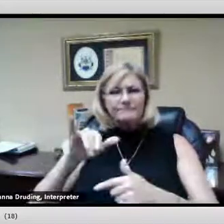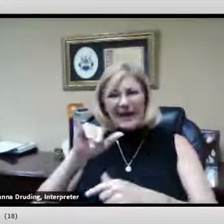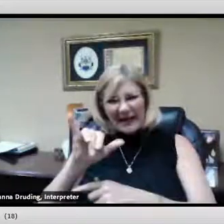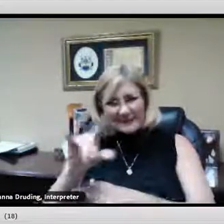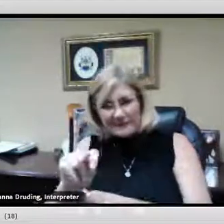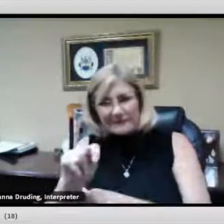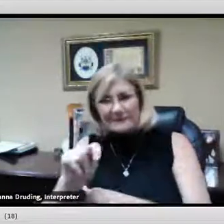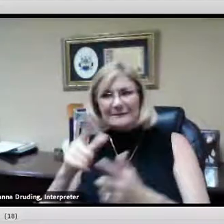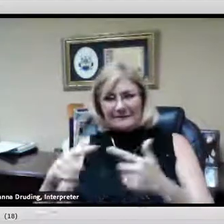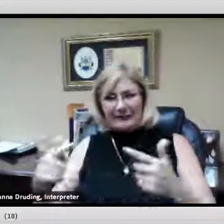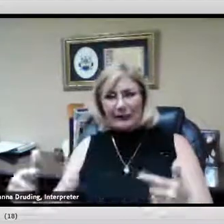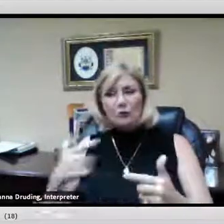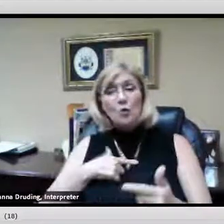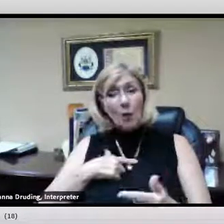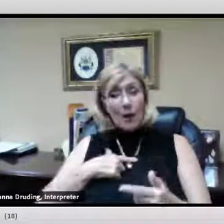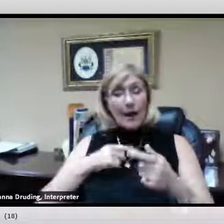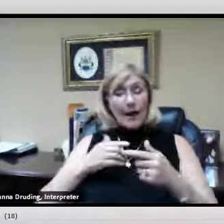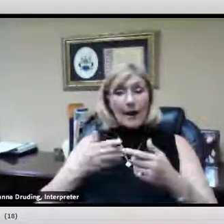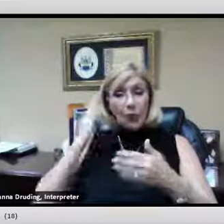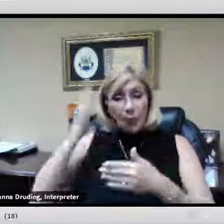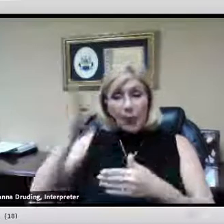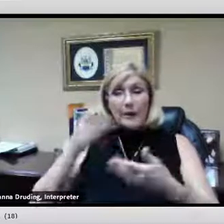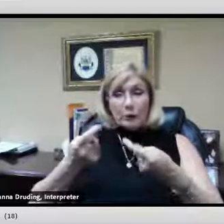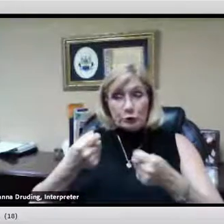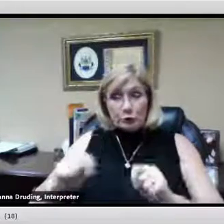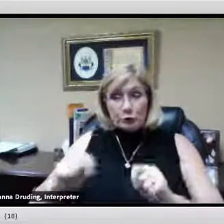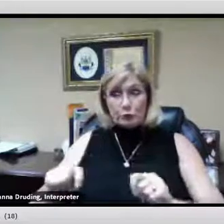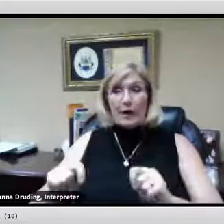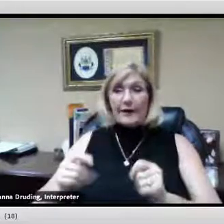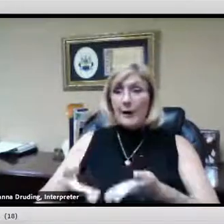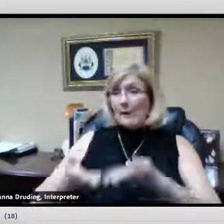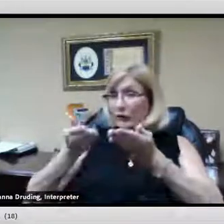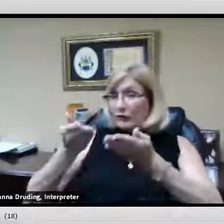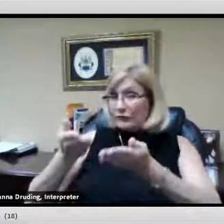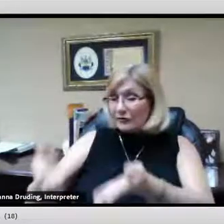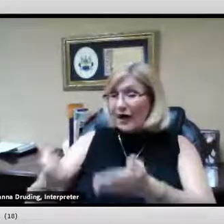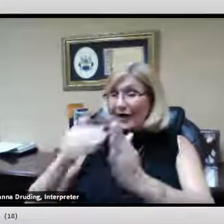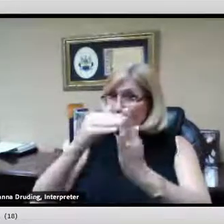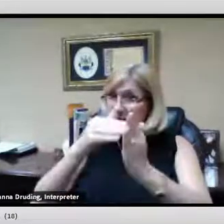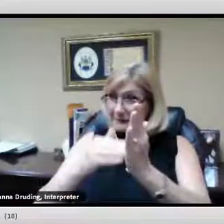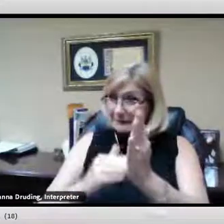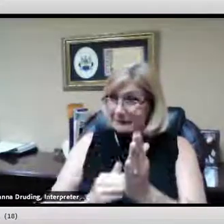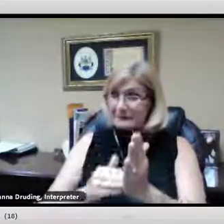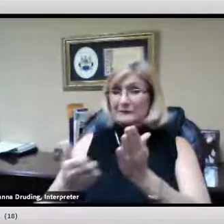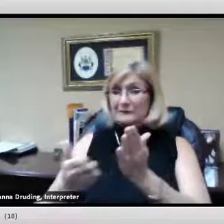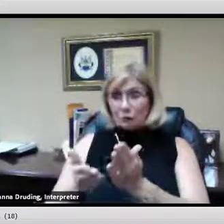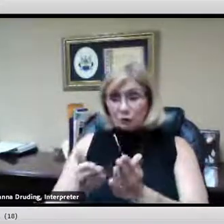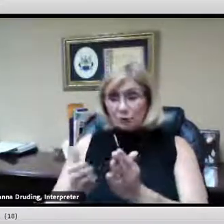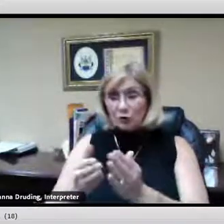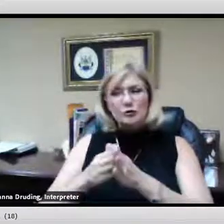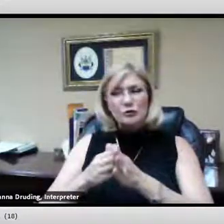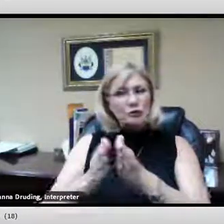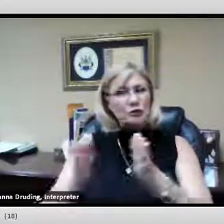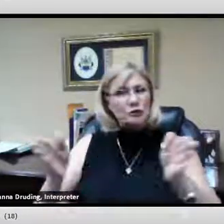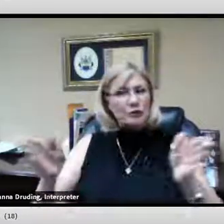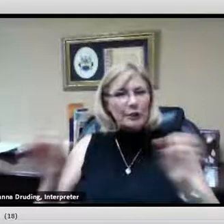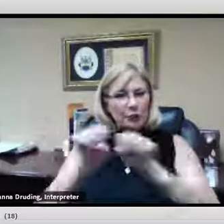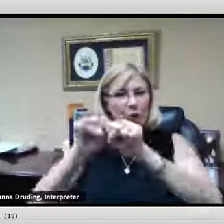Yes, so I'm going to try to provide a list of listservs. Like I said, kind of for general